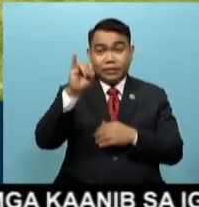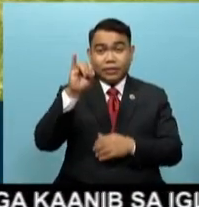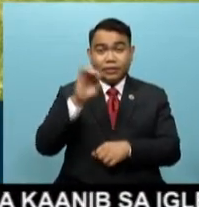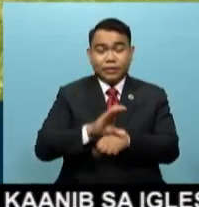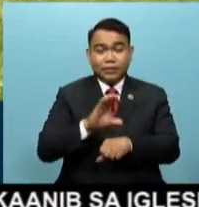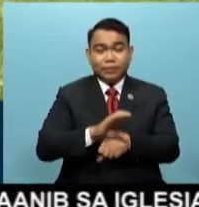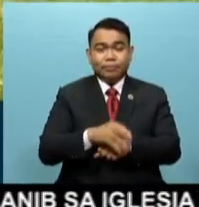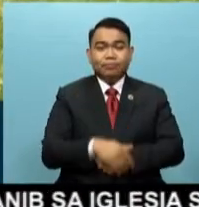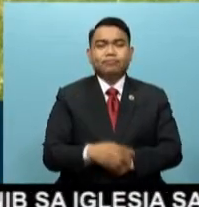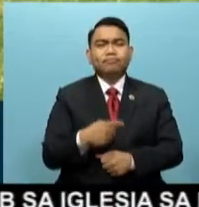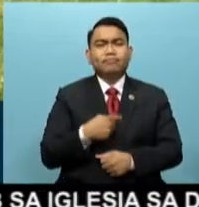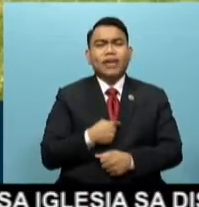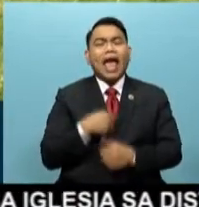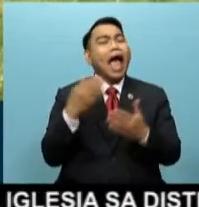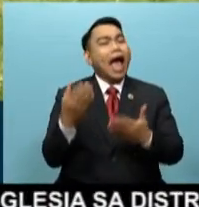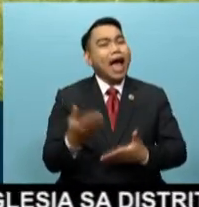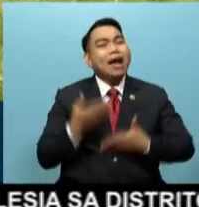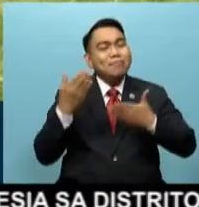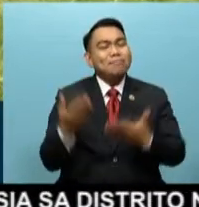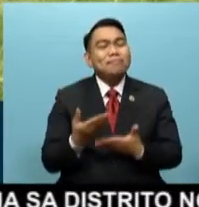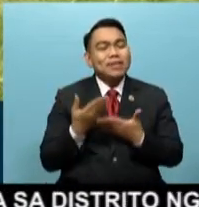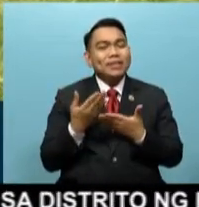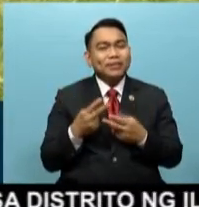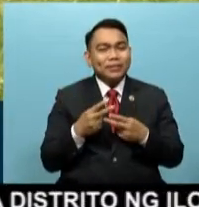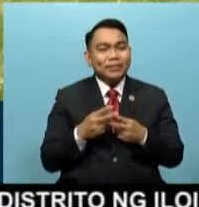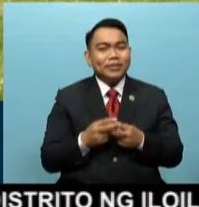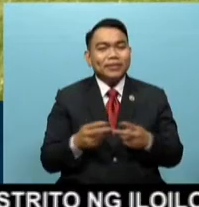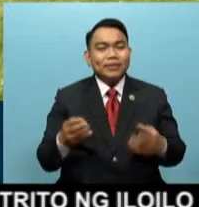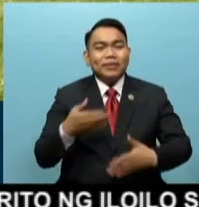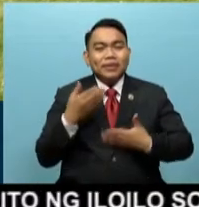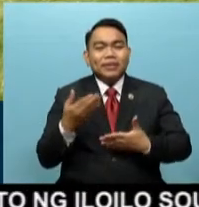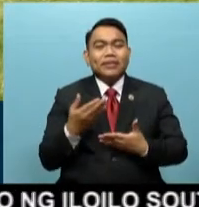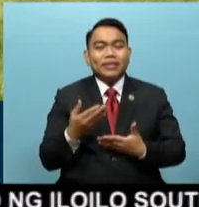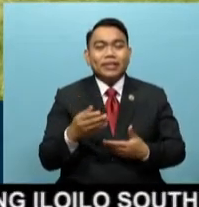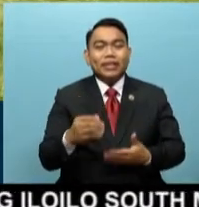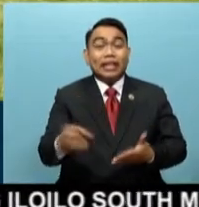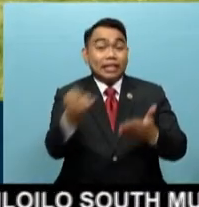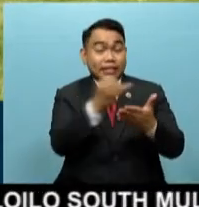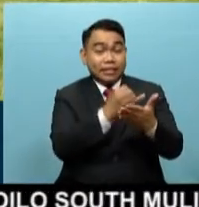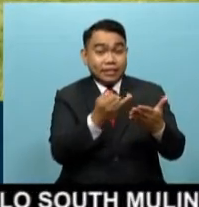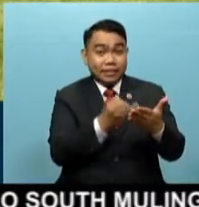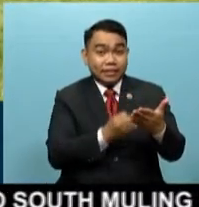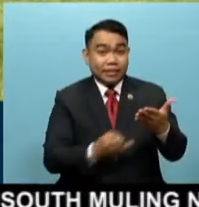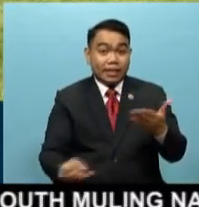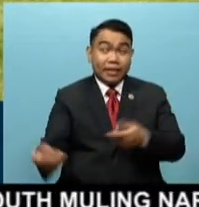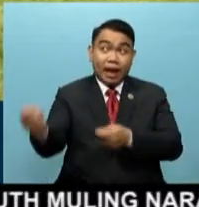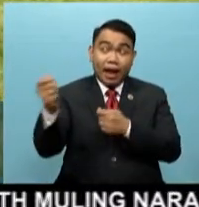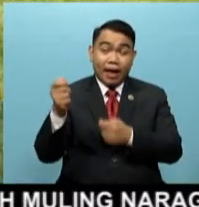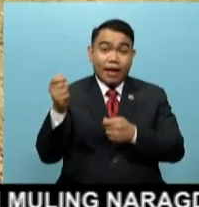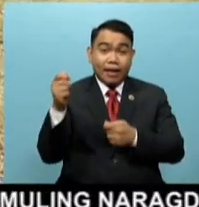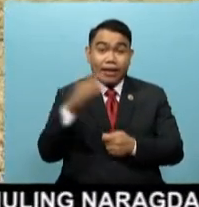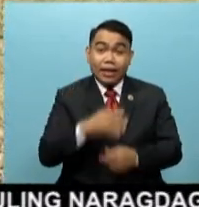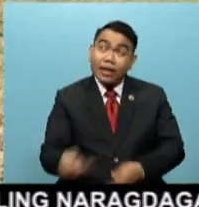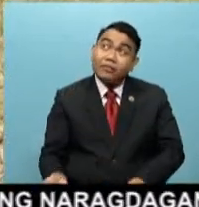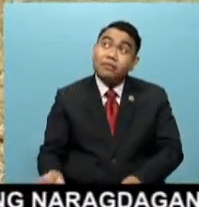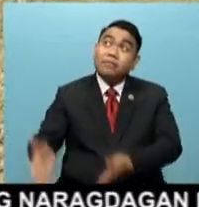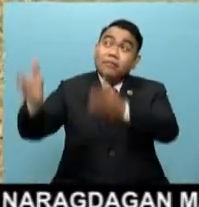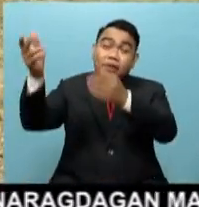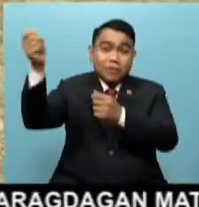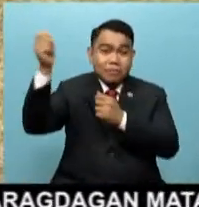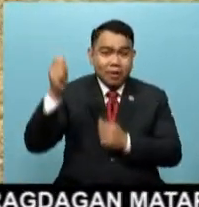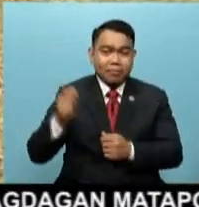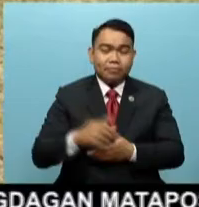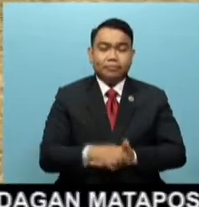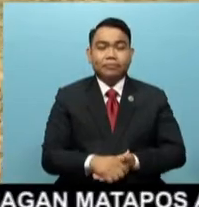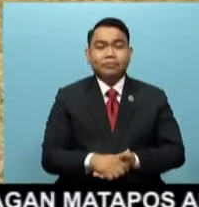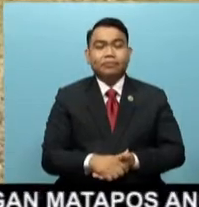I had so much fun decorating the kites and spending time with my friends. Through this fun